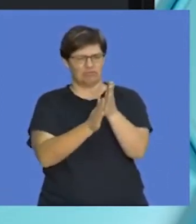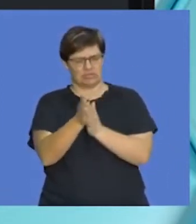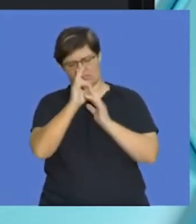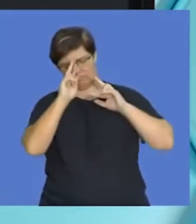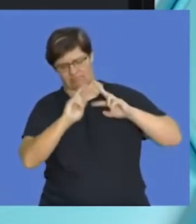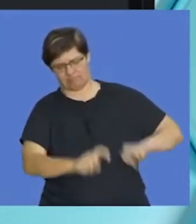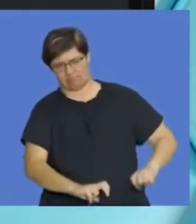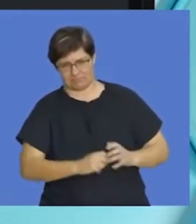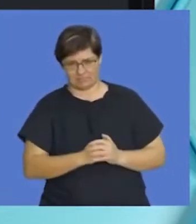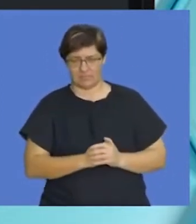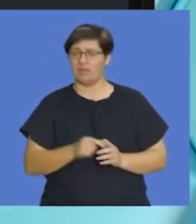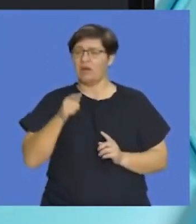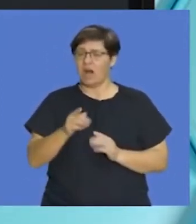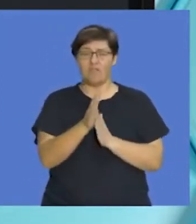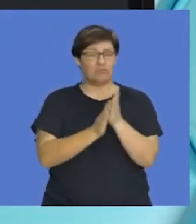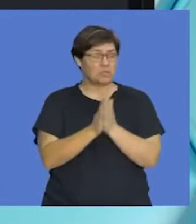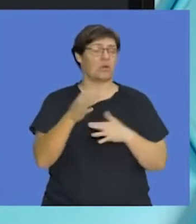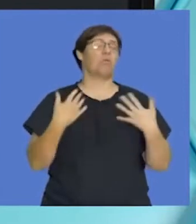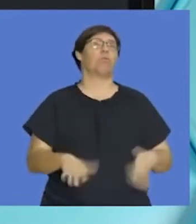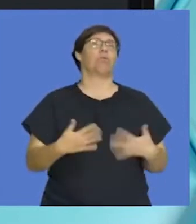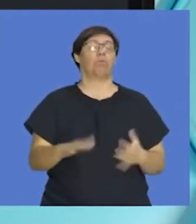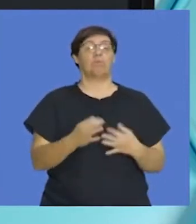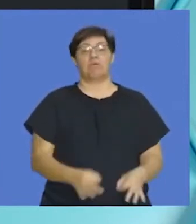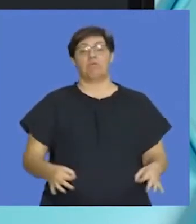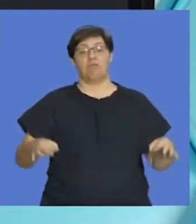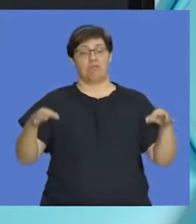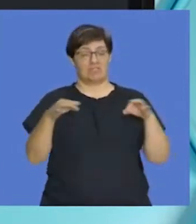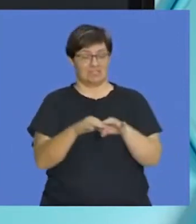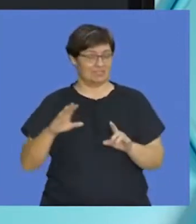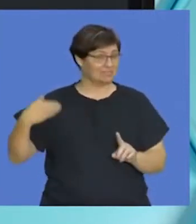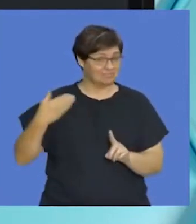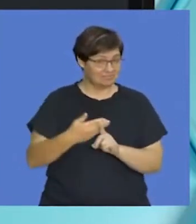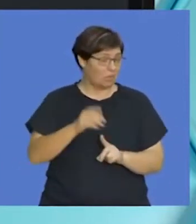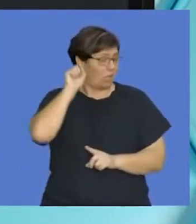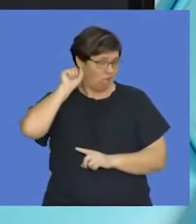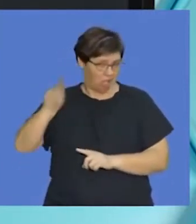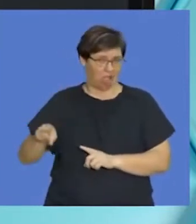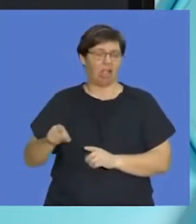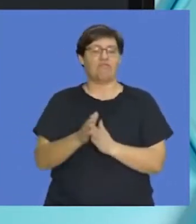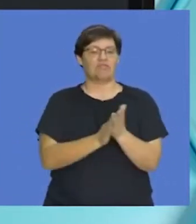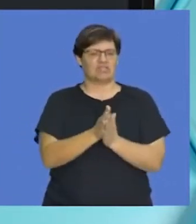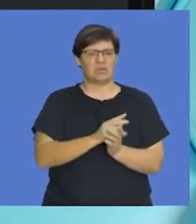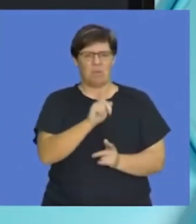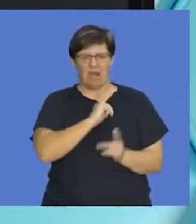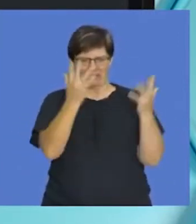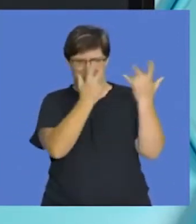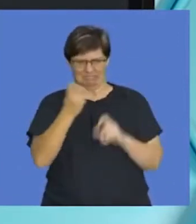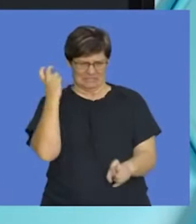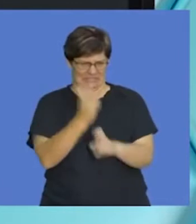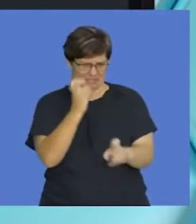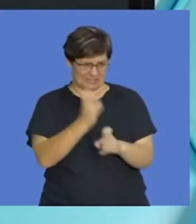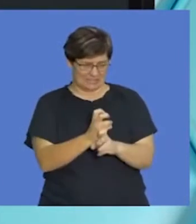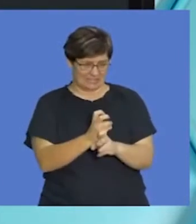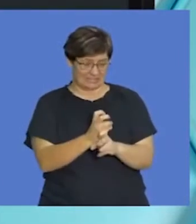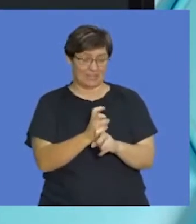friction. Friction is so important. Up until now in your science, we've ignored friction because it makes our calculations a little more difficult,